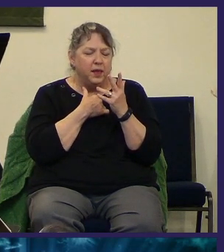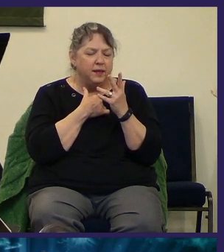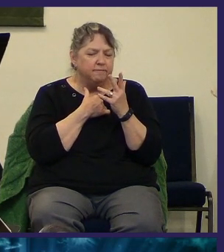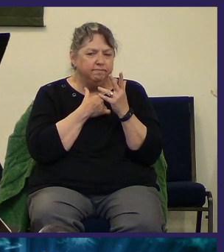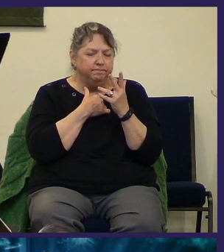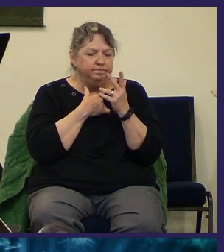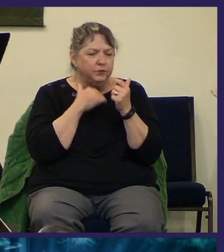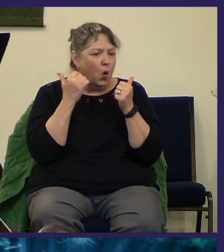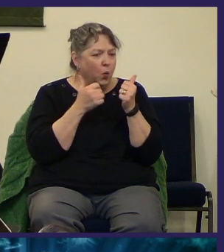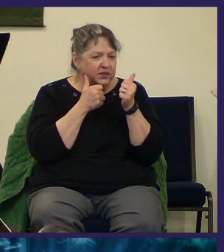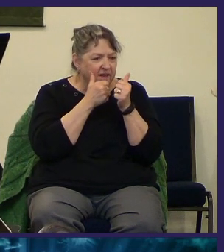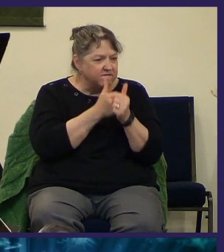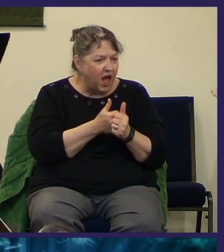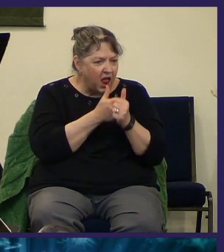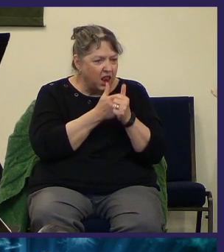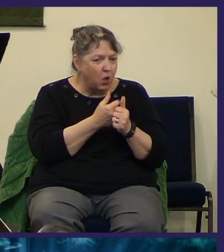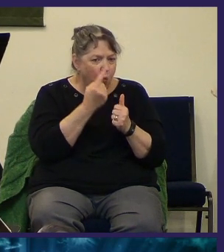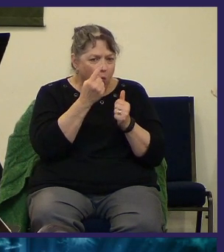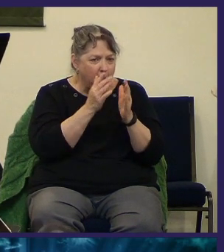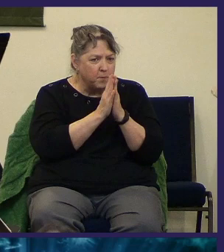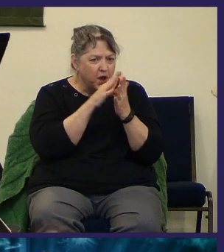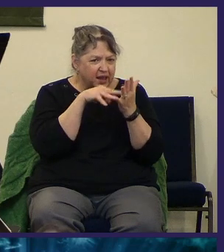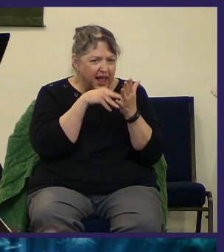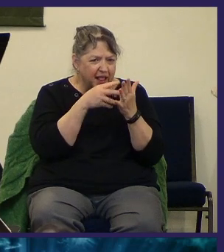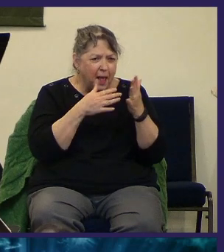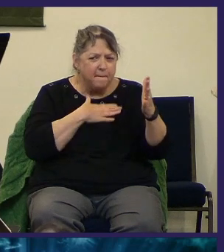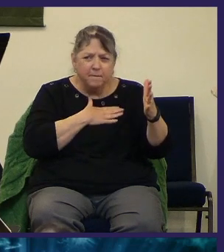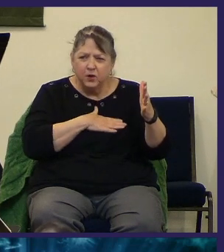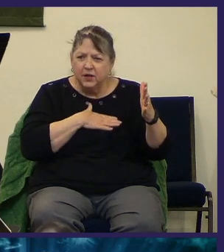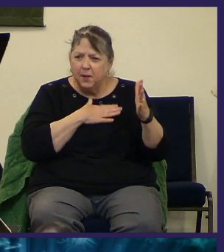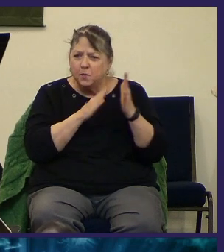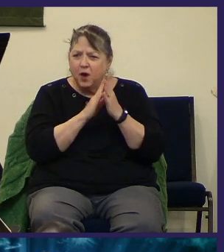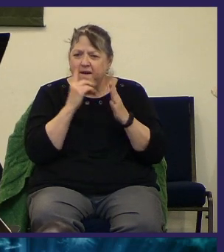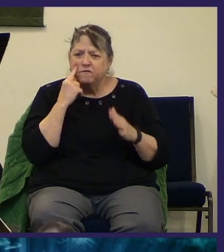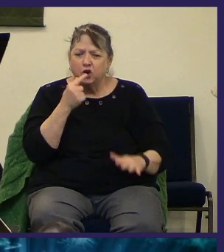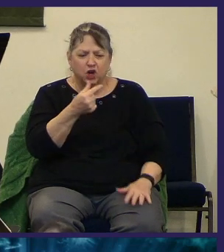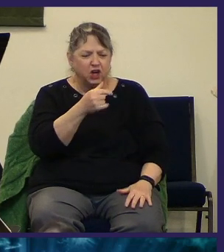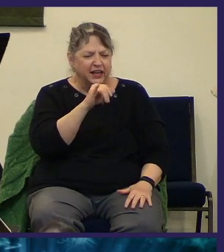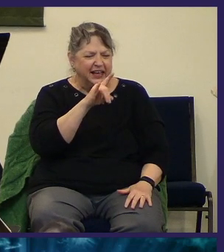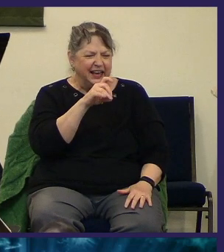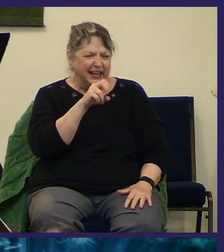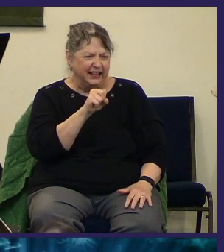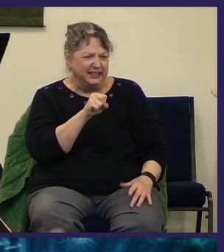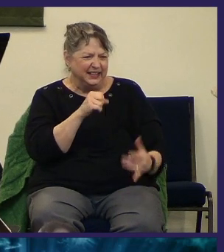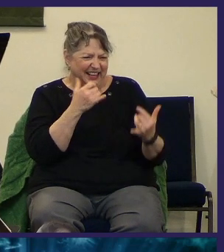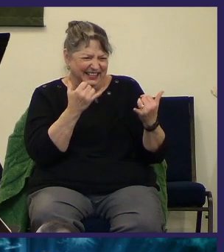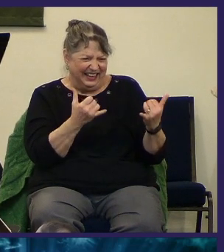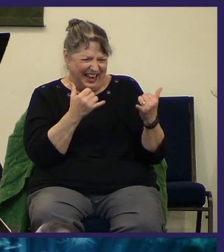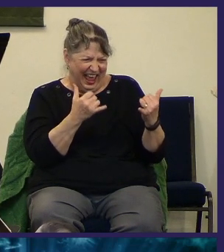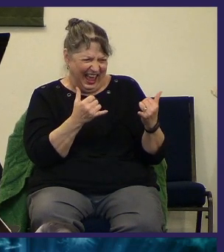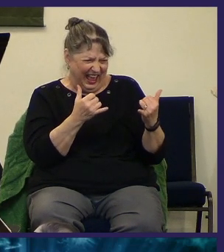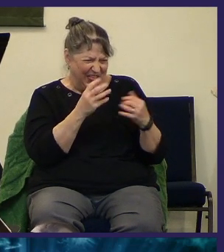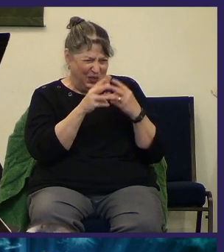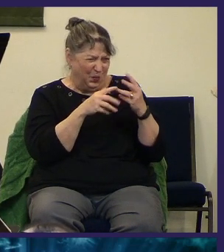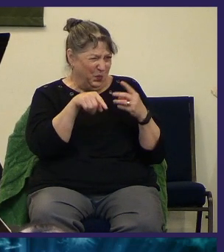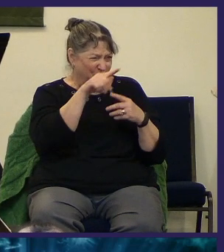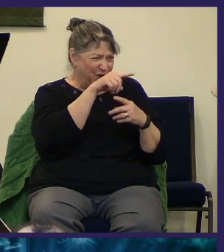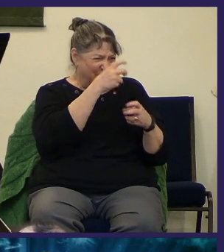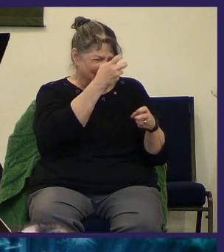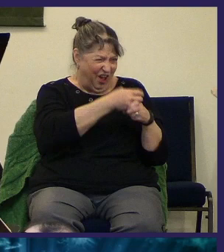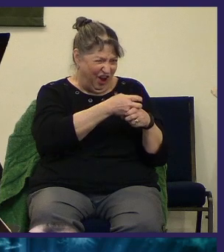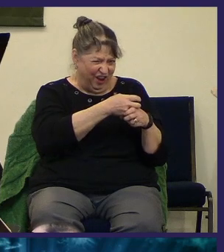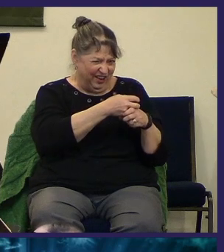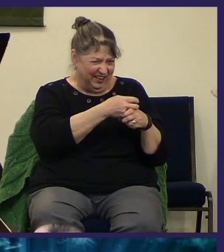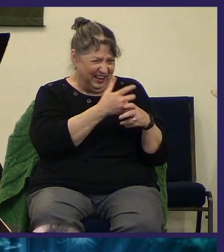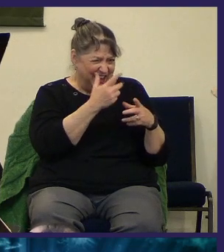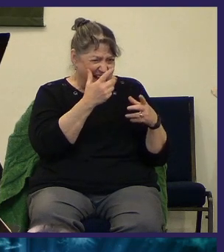stick to so pray for the gideons because it's getting more and more difficult to spread god's